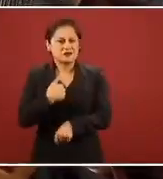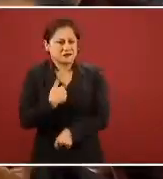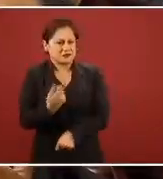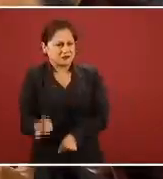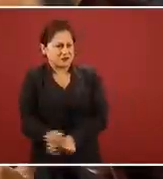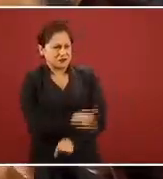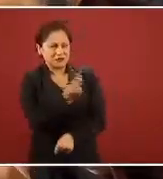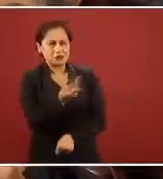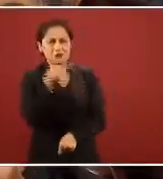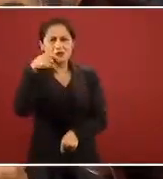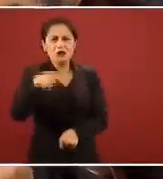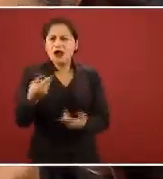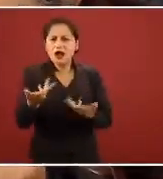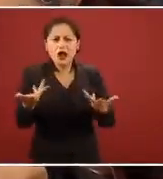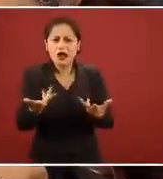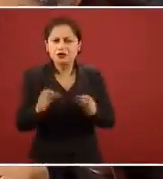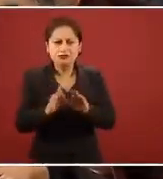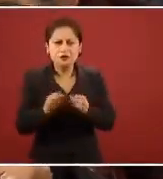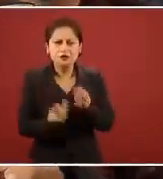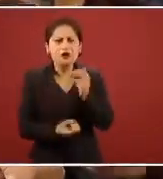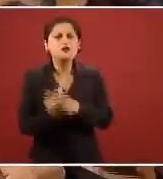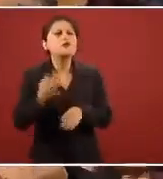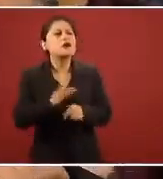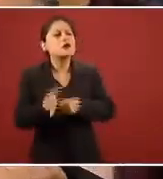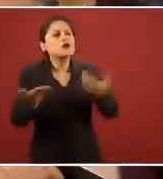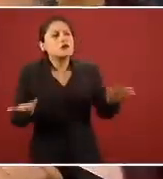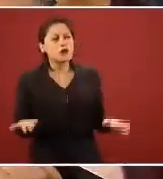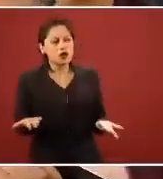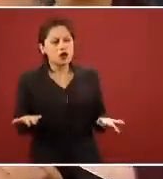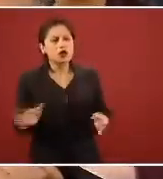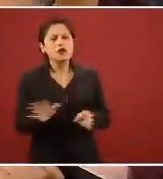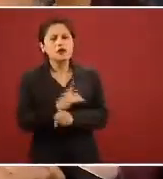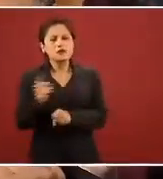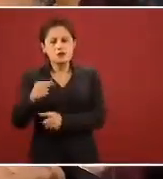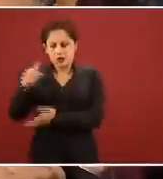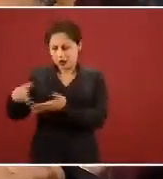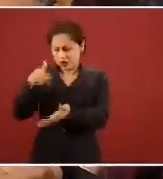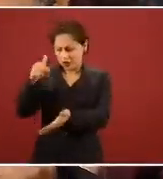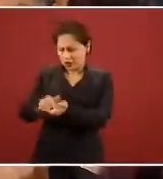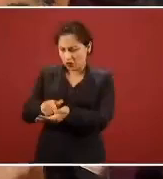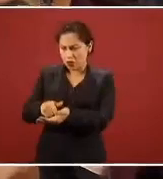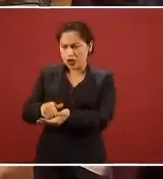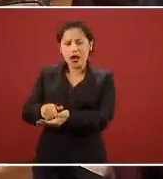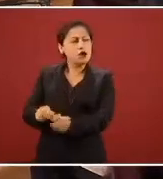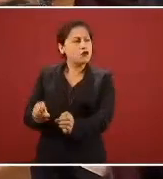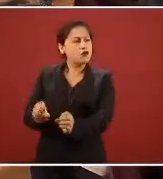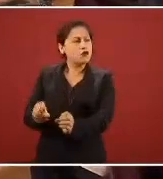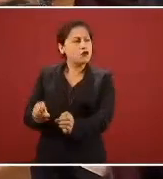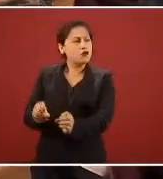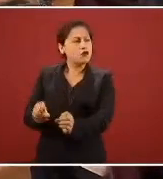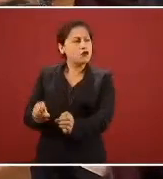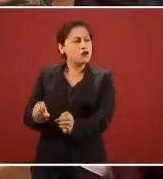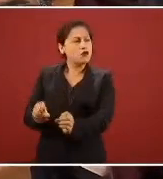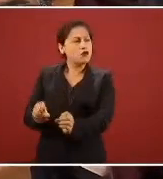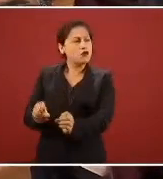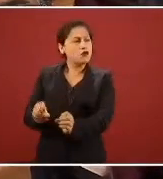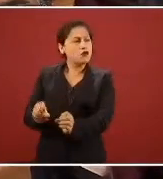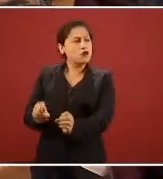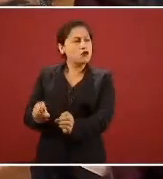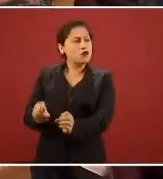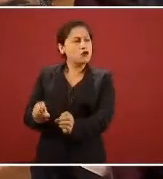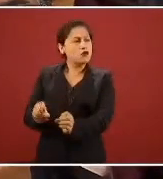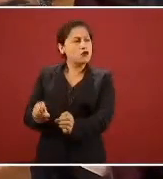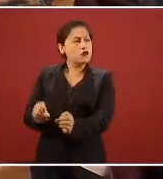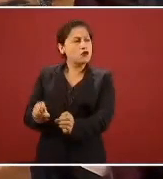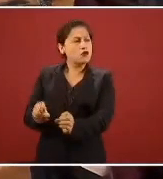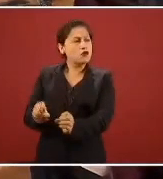la posibilidad de crear una fiscalía especializada para el tema del feminicidio y se deje? And why not